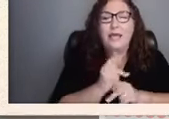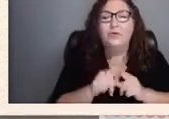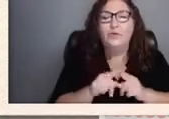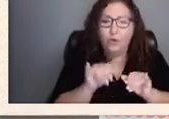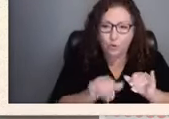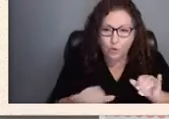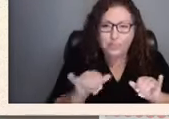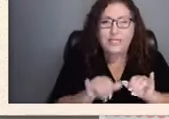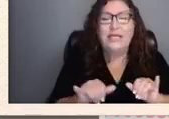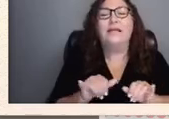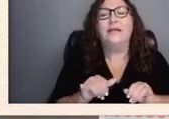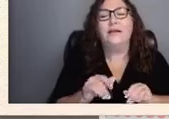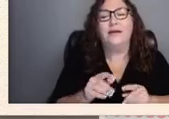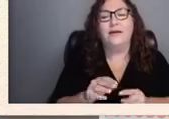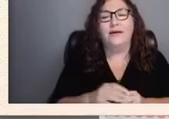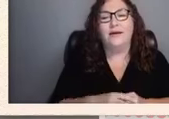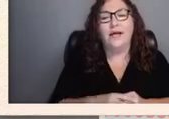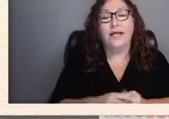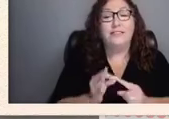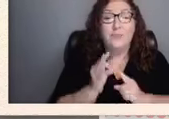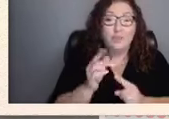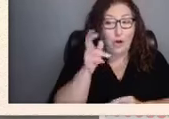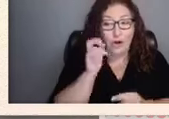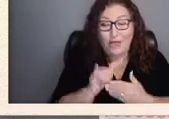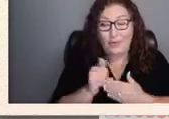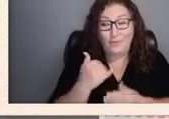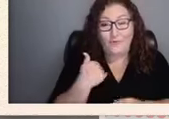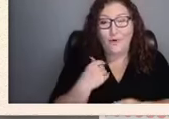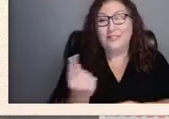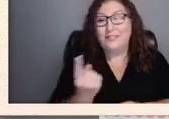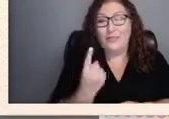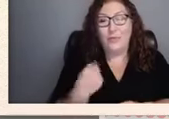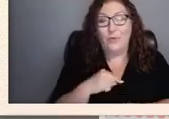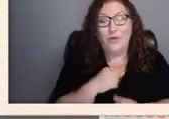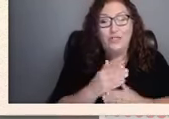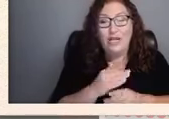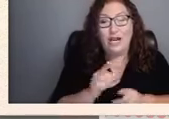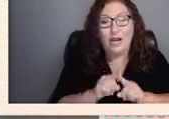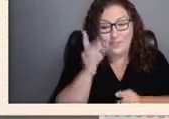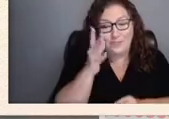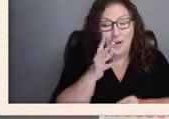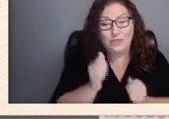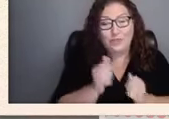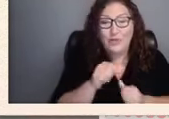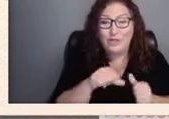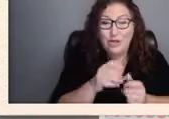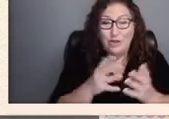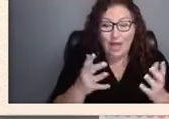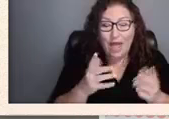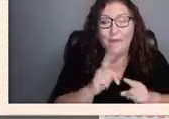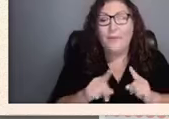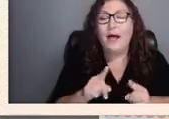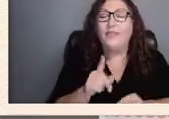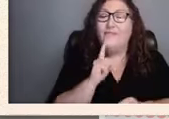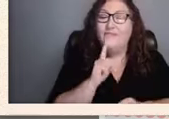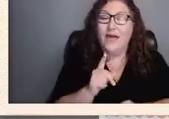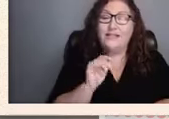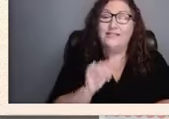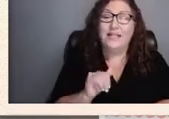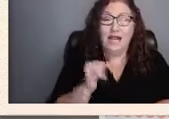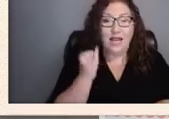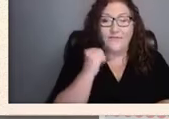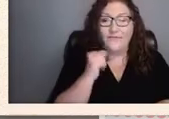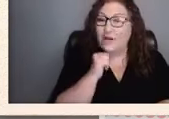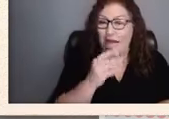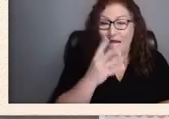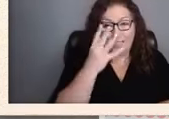heard it before. This is something that we've shared as parents with each other a lot. But the fact of the matter is, if you're not sleeping on a regular